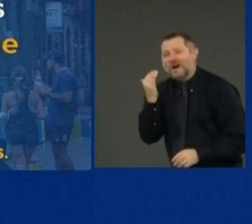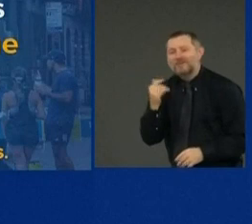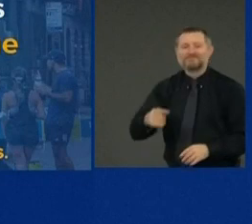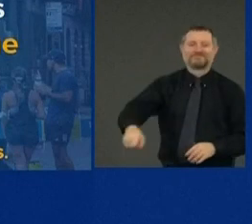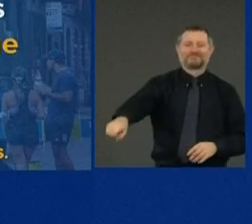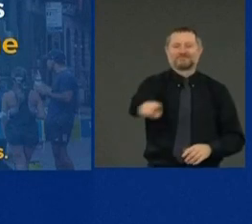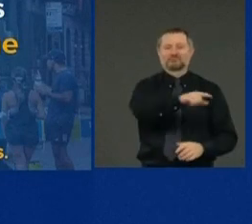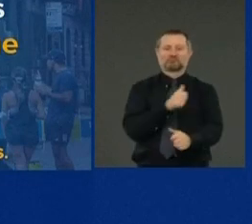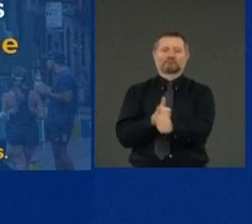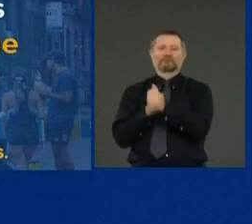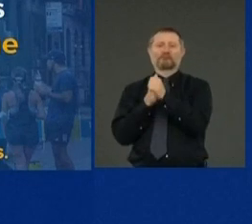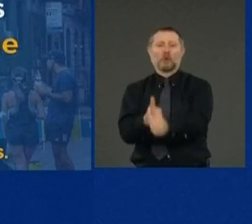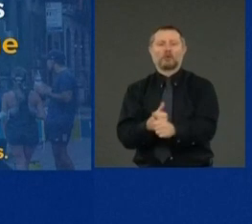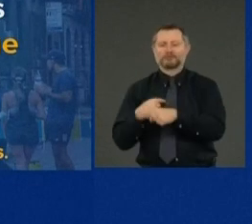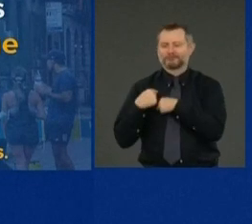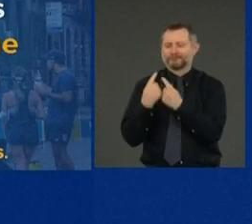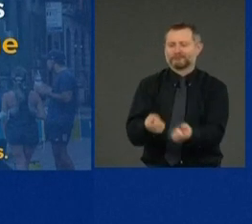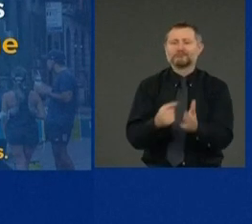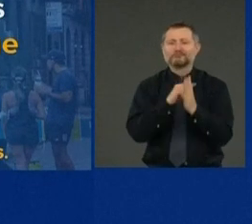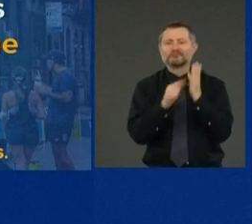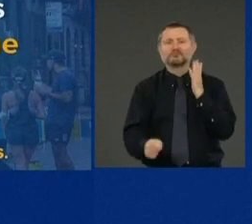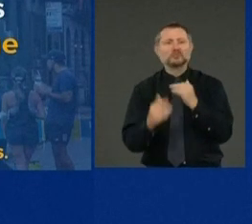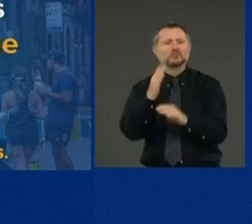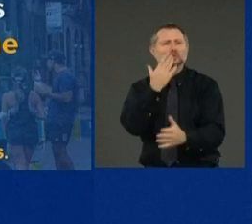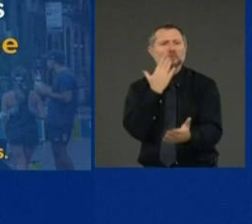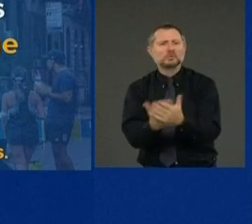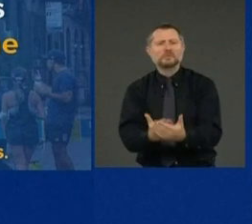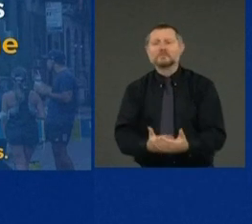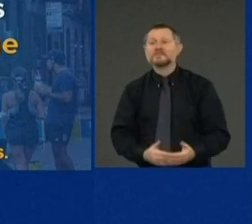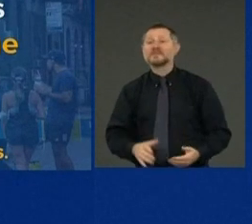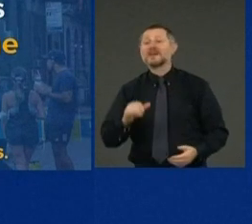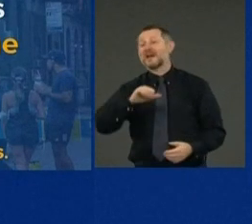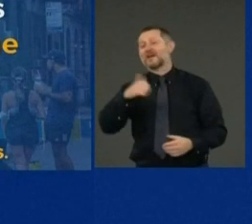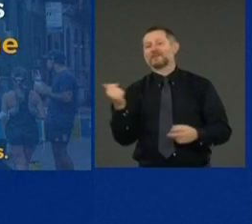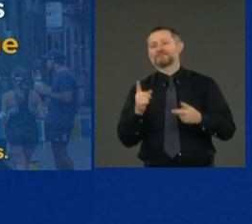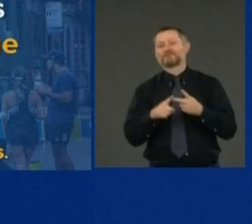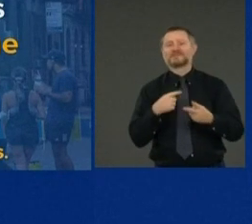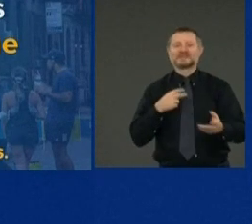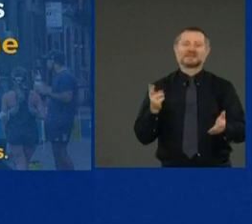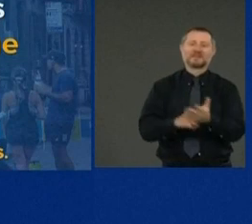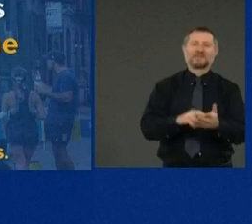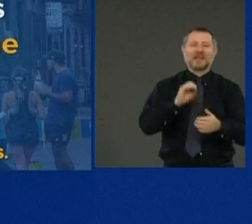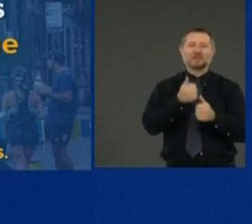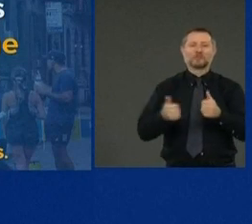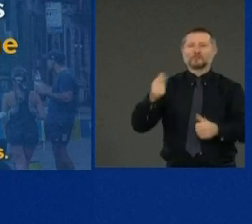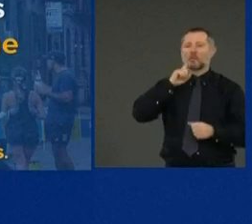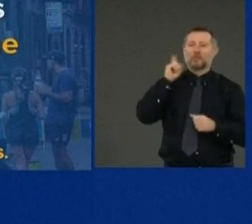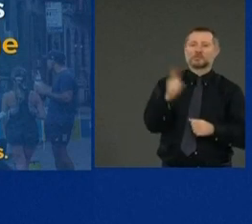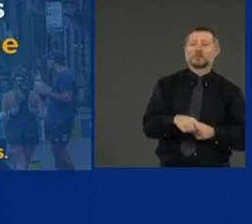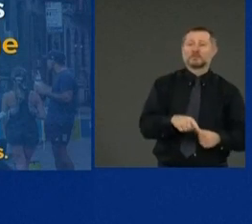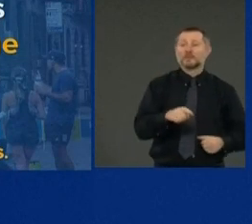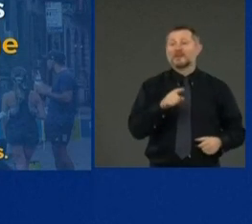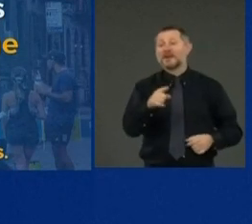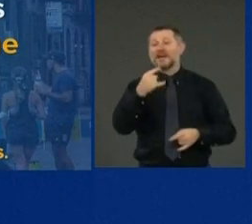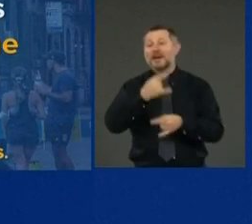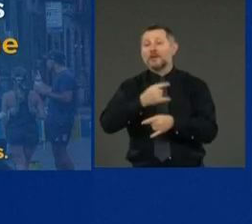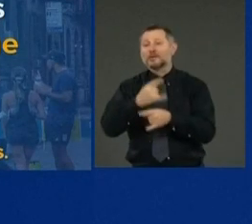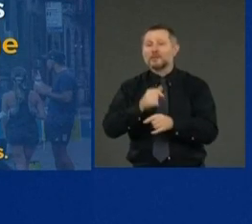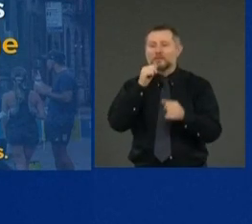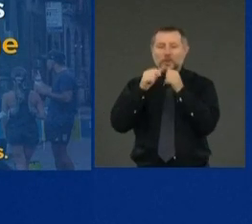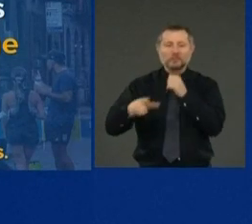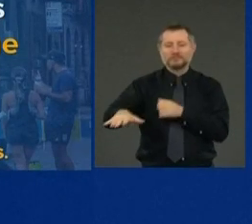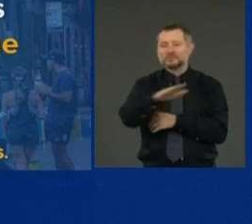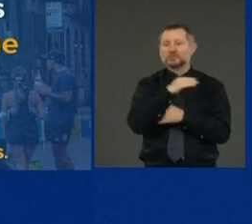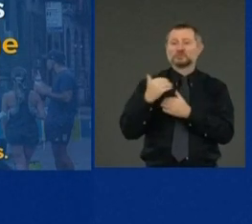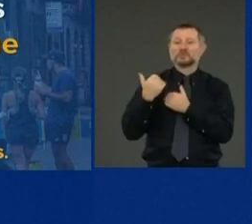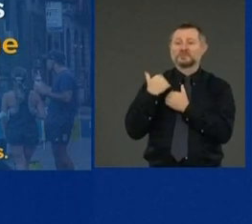doing what we're supposed to do. I'm also signing an executive order that gives bars responsibility for the sidewalk,